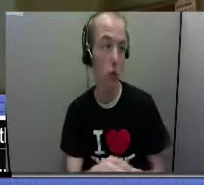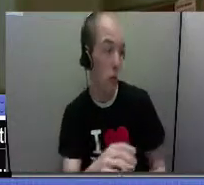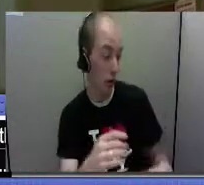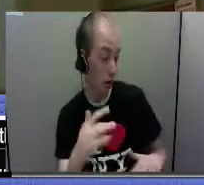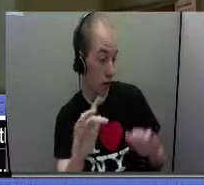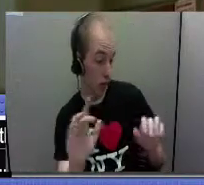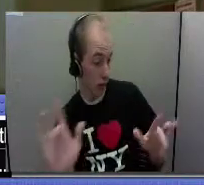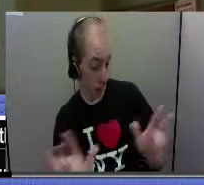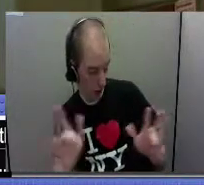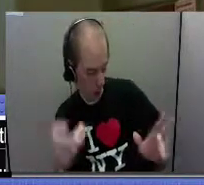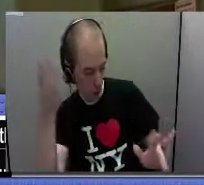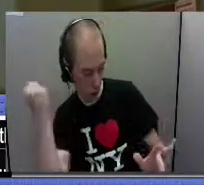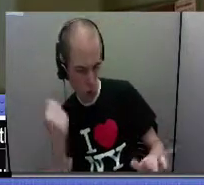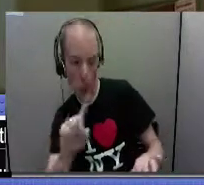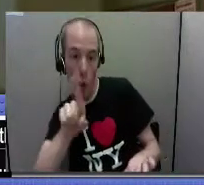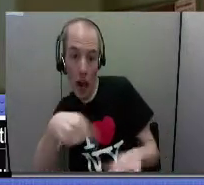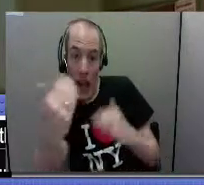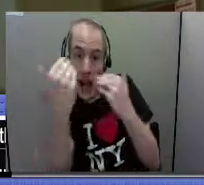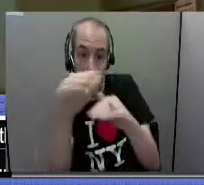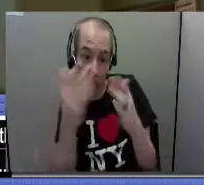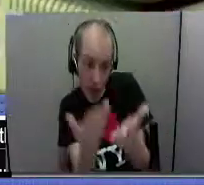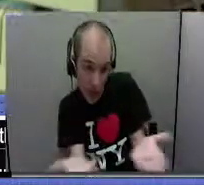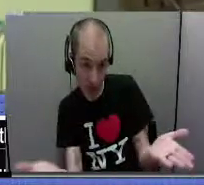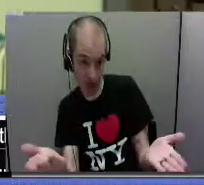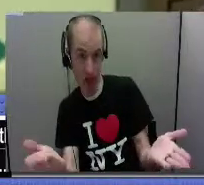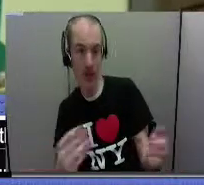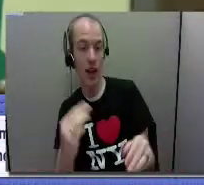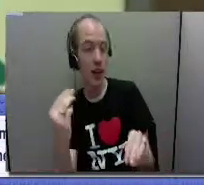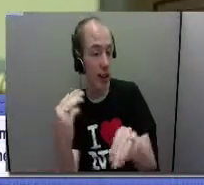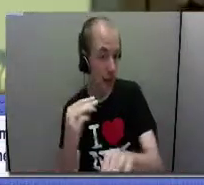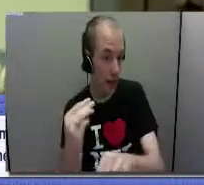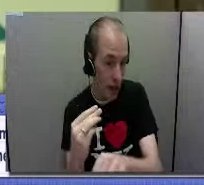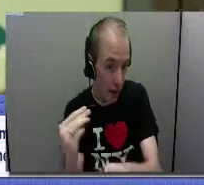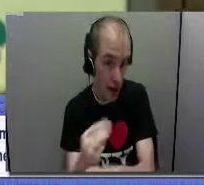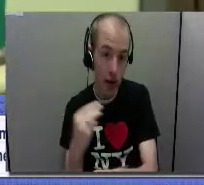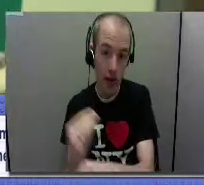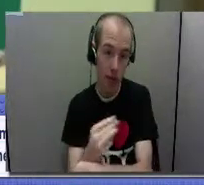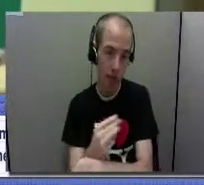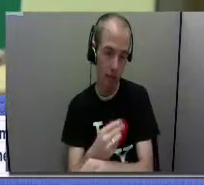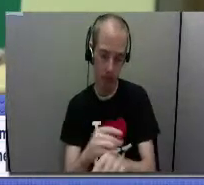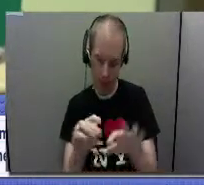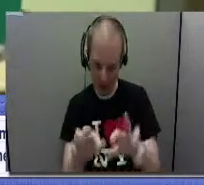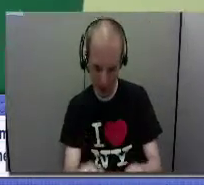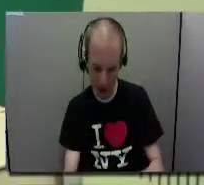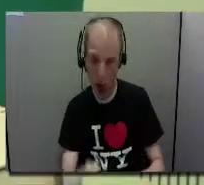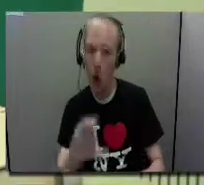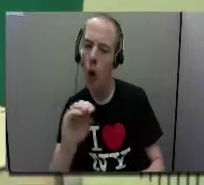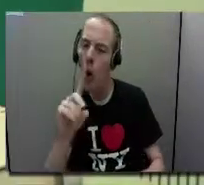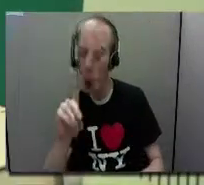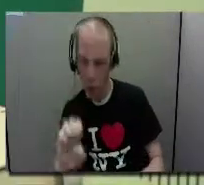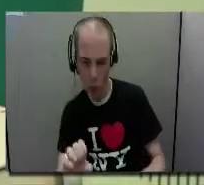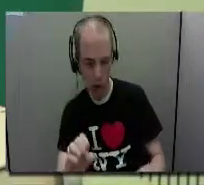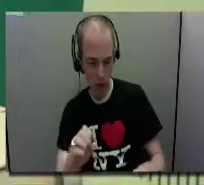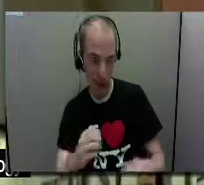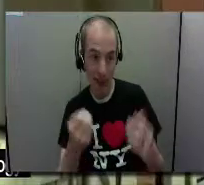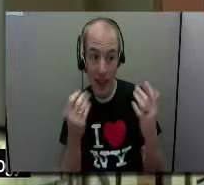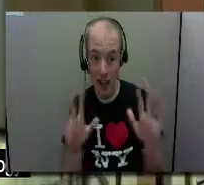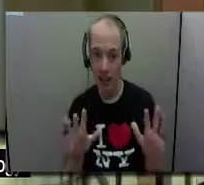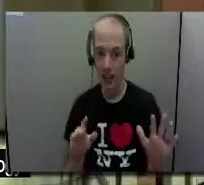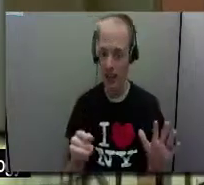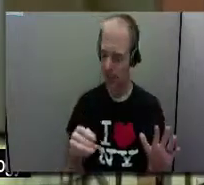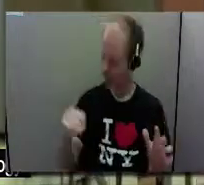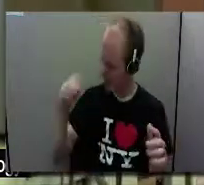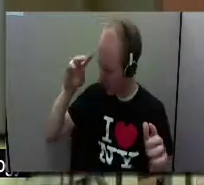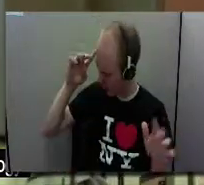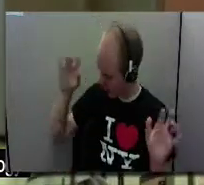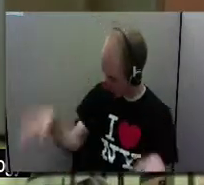For example, you can do math, type documents, and code, but that's about it. Are you serious? That's mind-blowing. then it